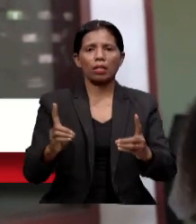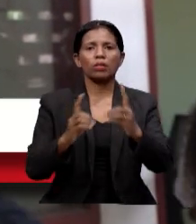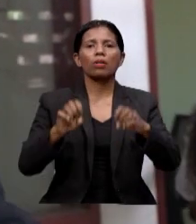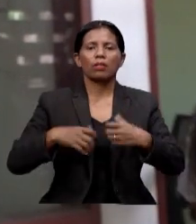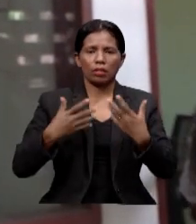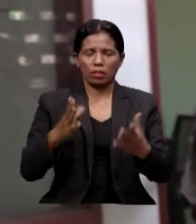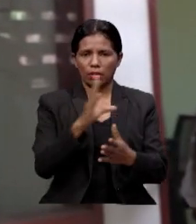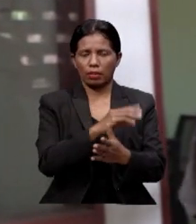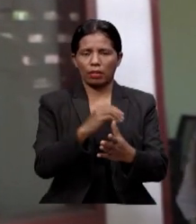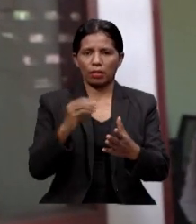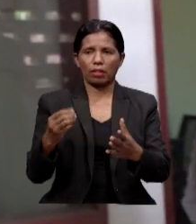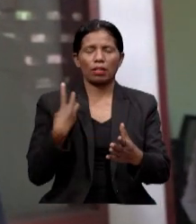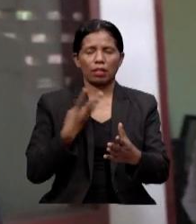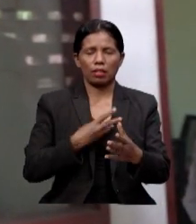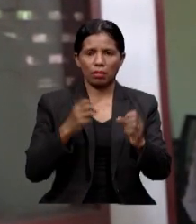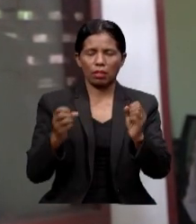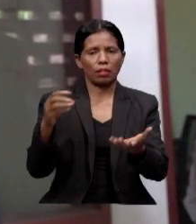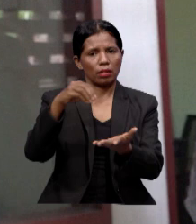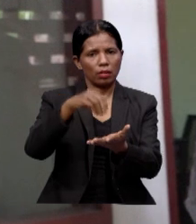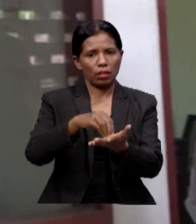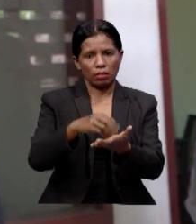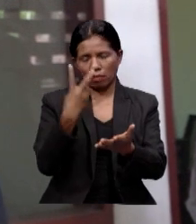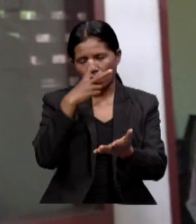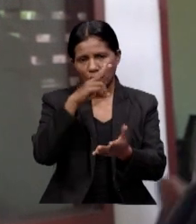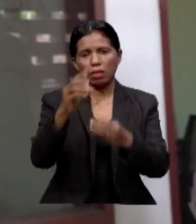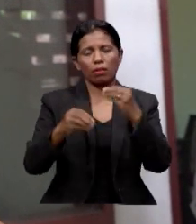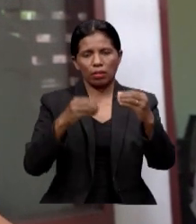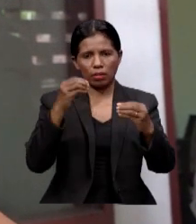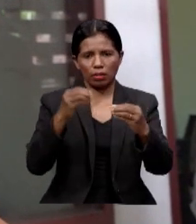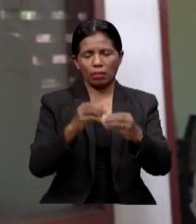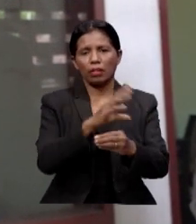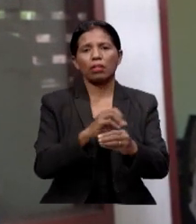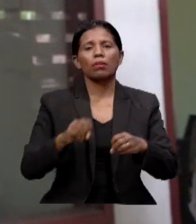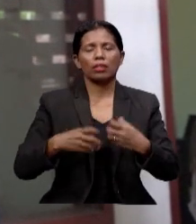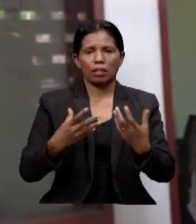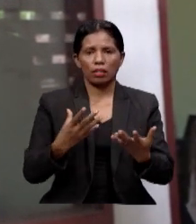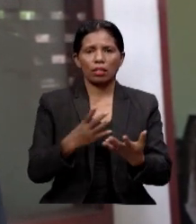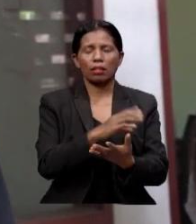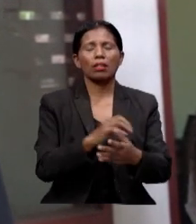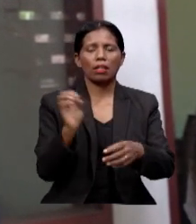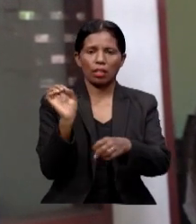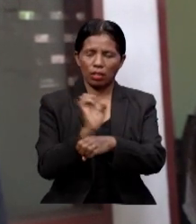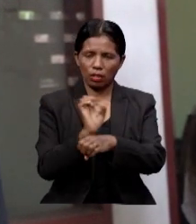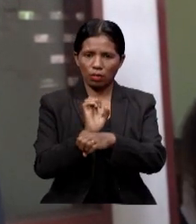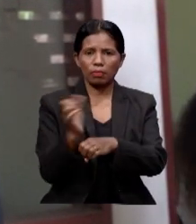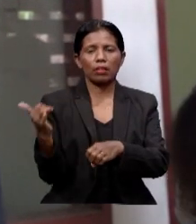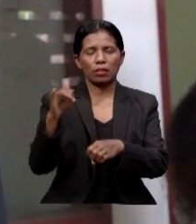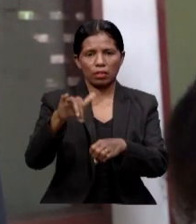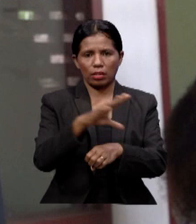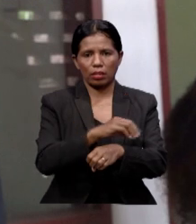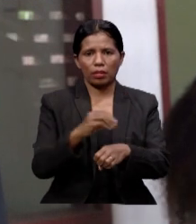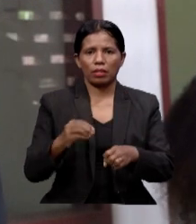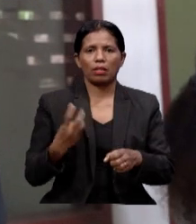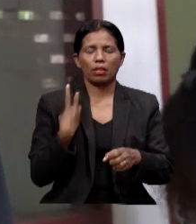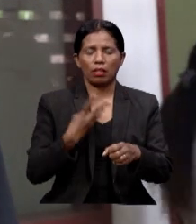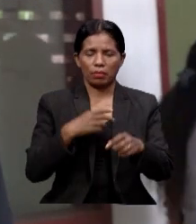So we had an interesting exchange of views about what are the main economic challenges. We